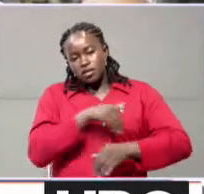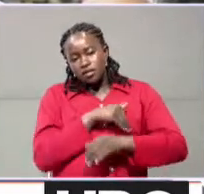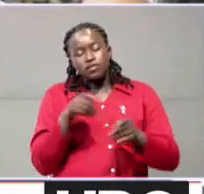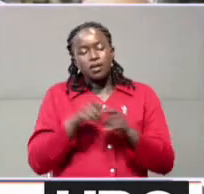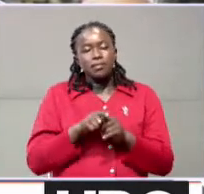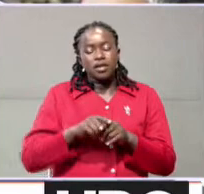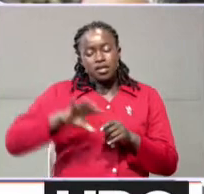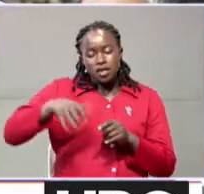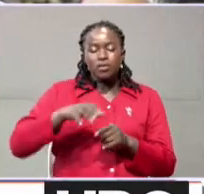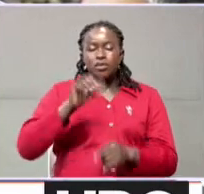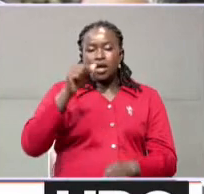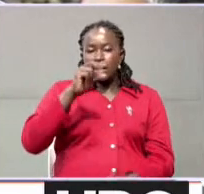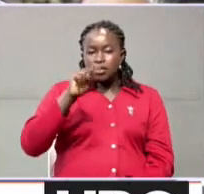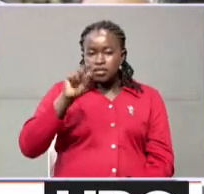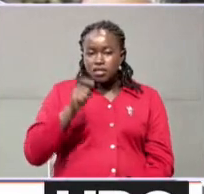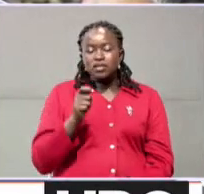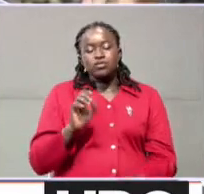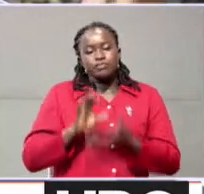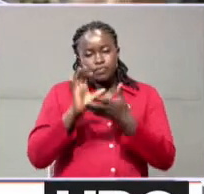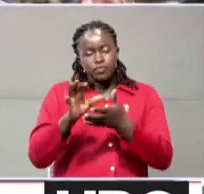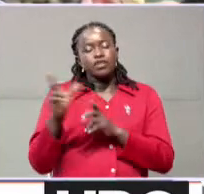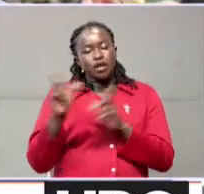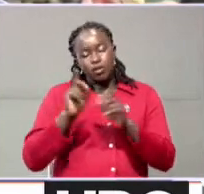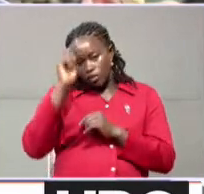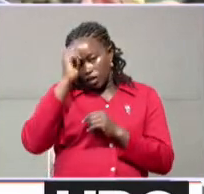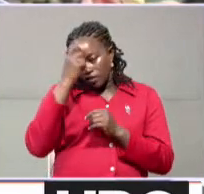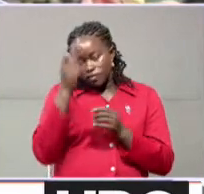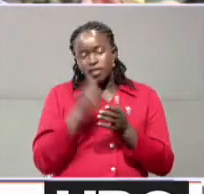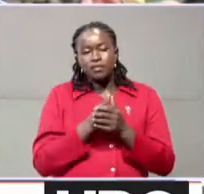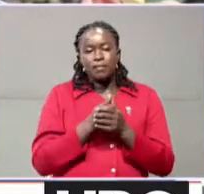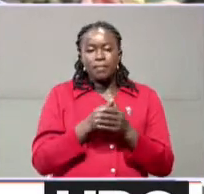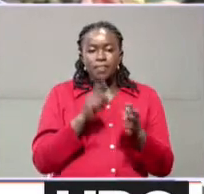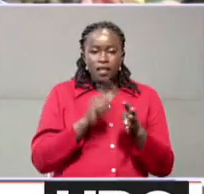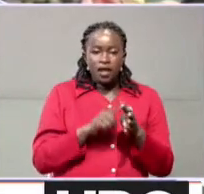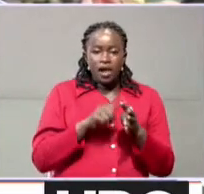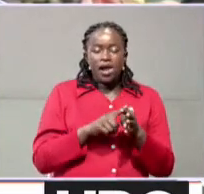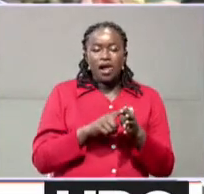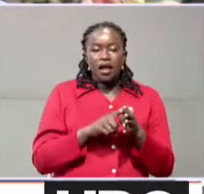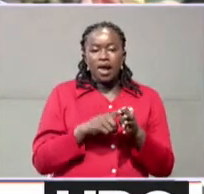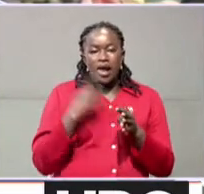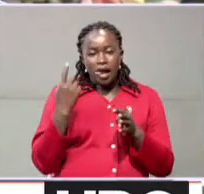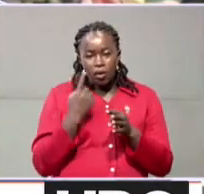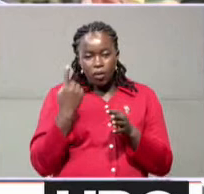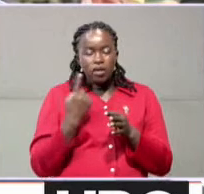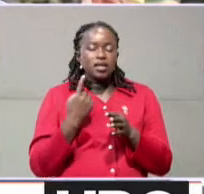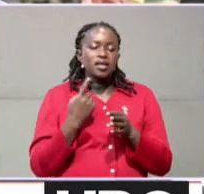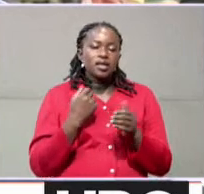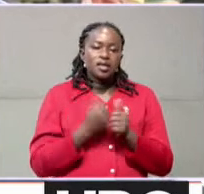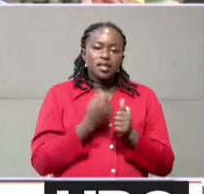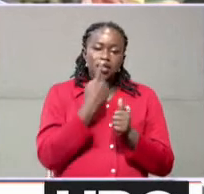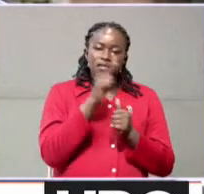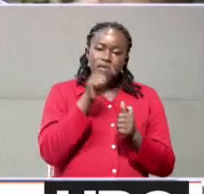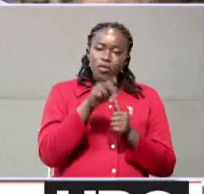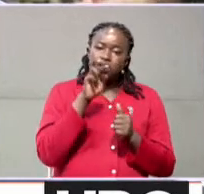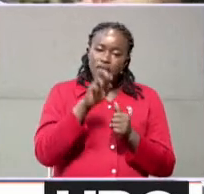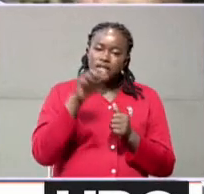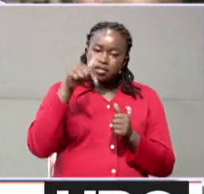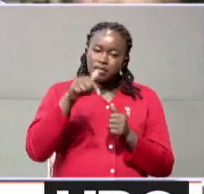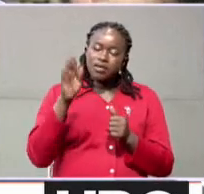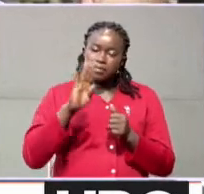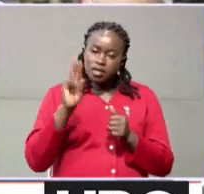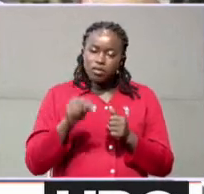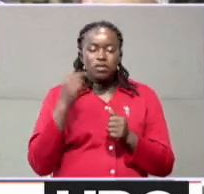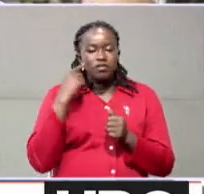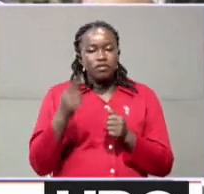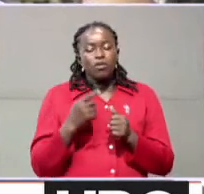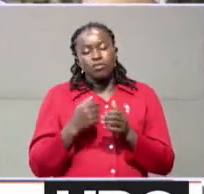agents were released to local governments for only eleven eleven point eight seven billion for